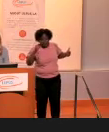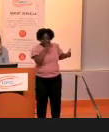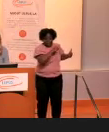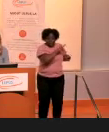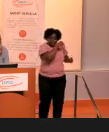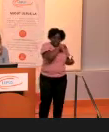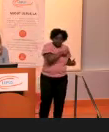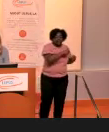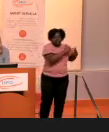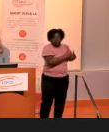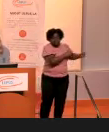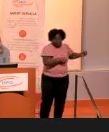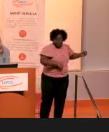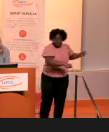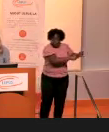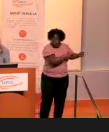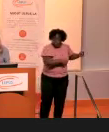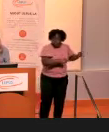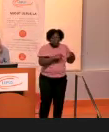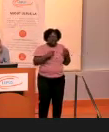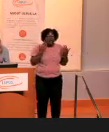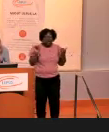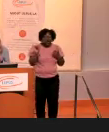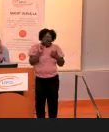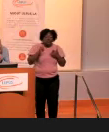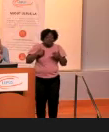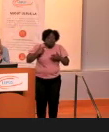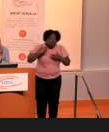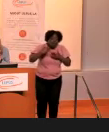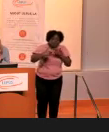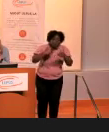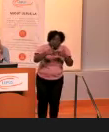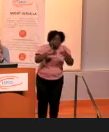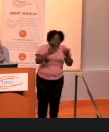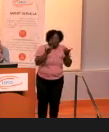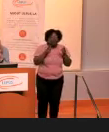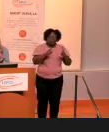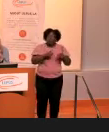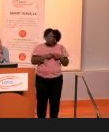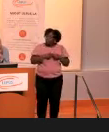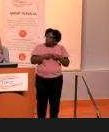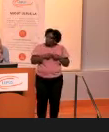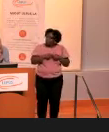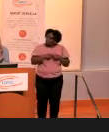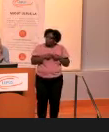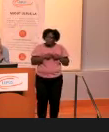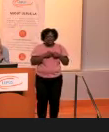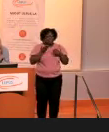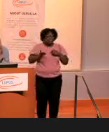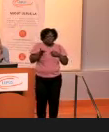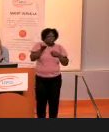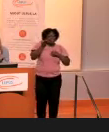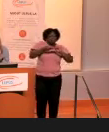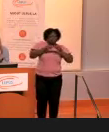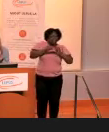interesting about this study is over time, there was a rise in the number of